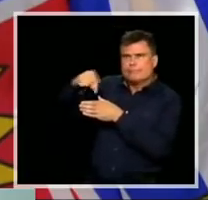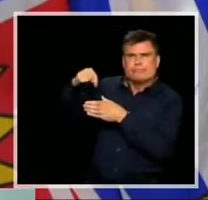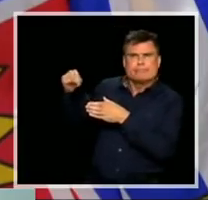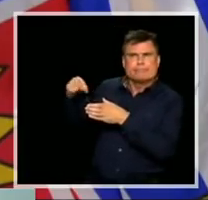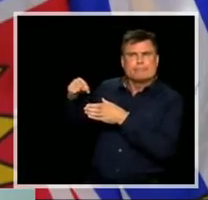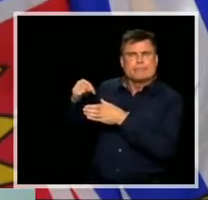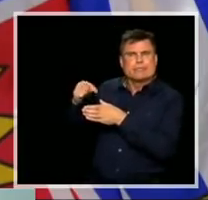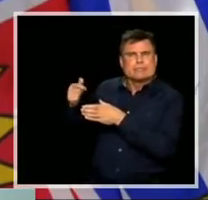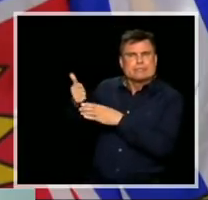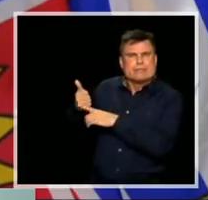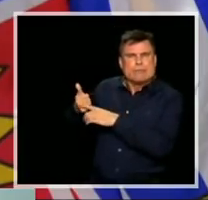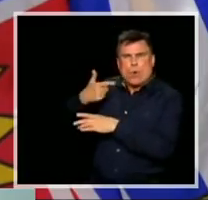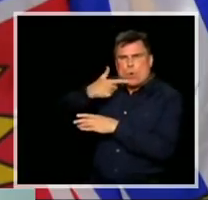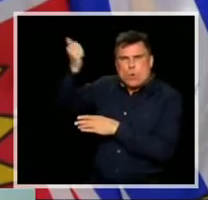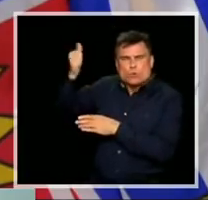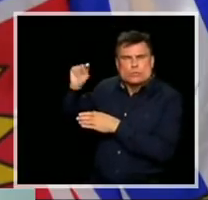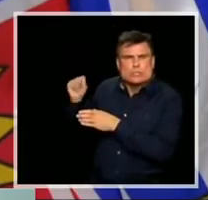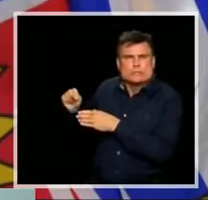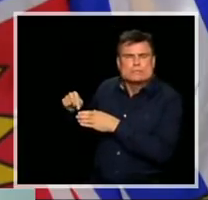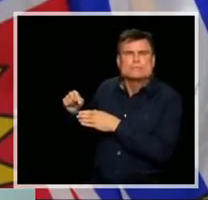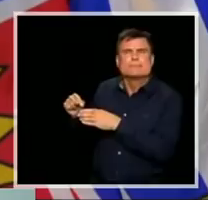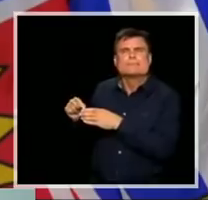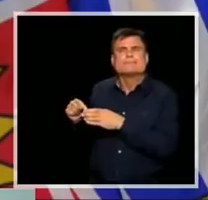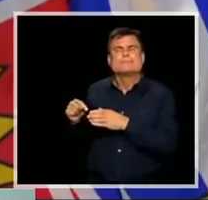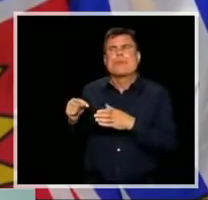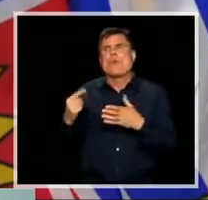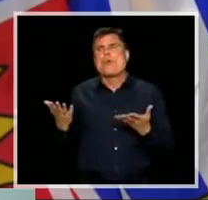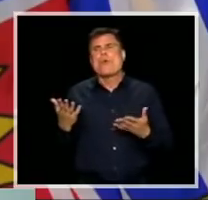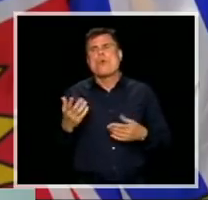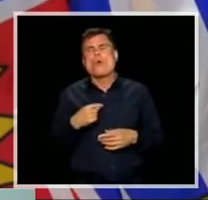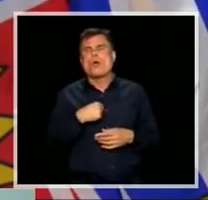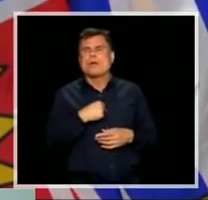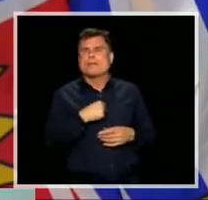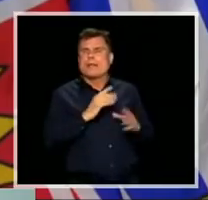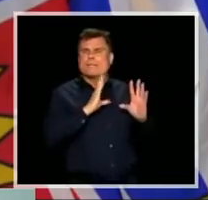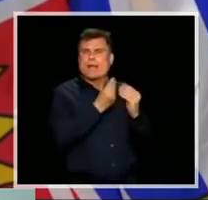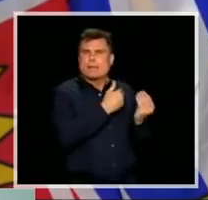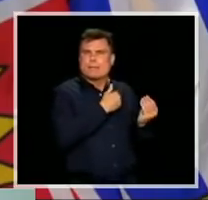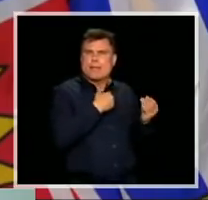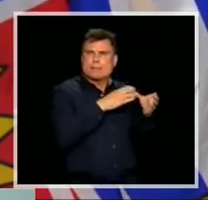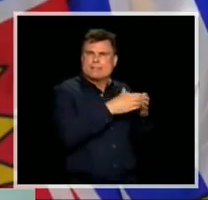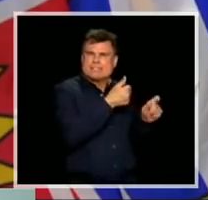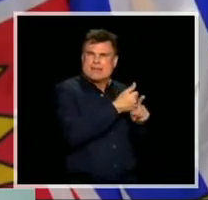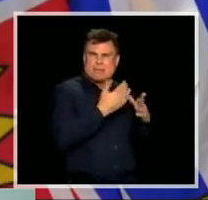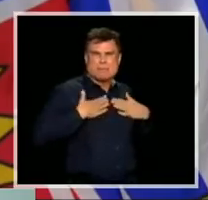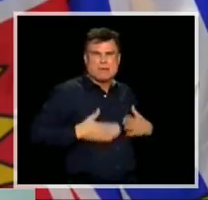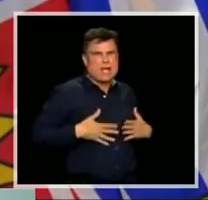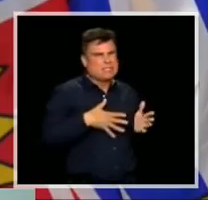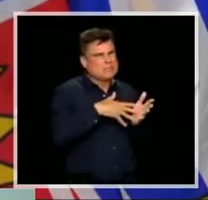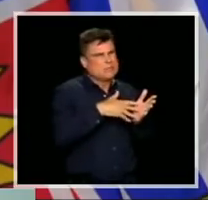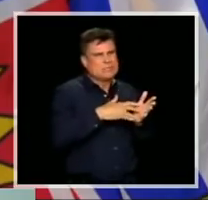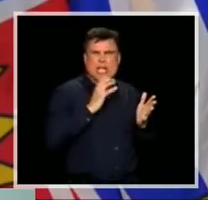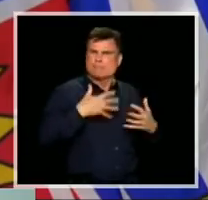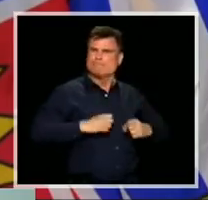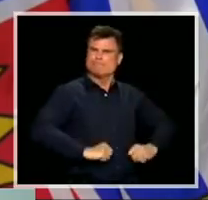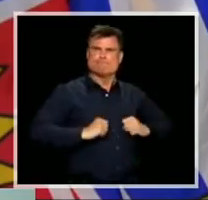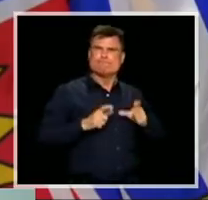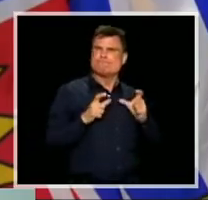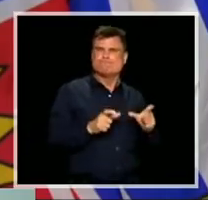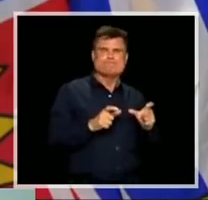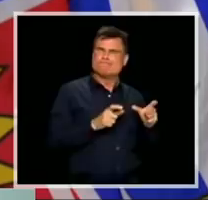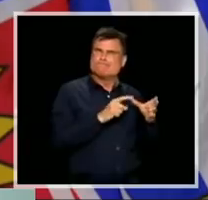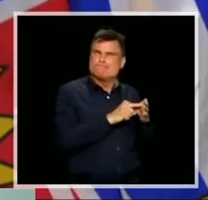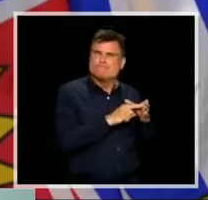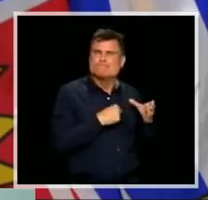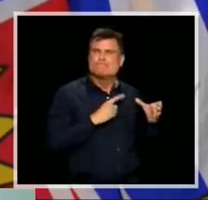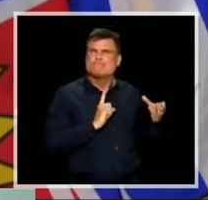recognize that it is a challenge. It's exciting, but there is some trepidation. People are a little concerned about what this is going to look like,